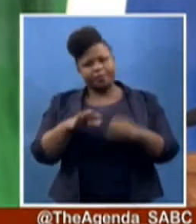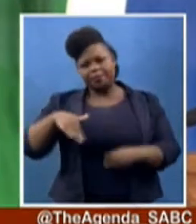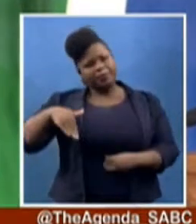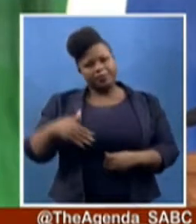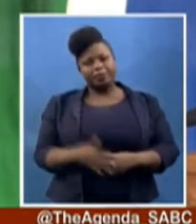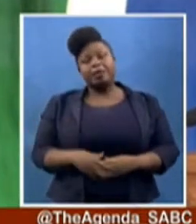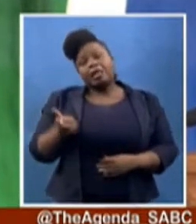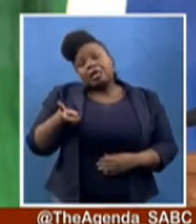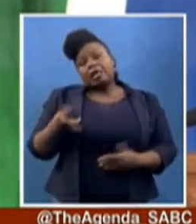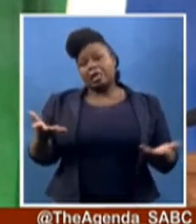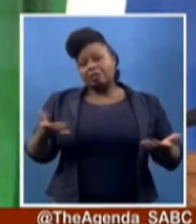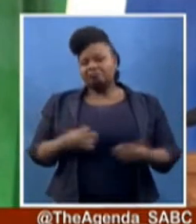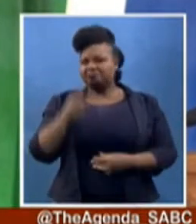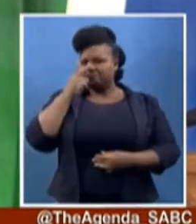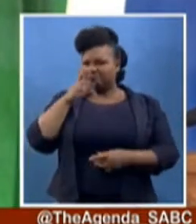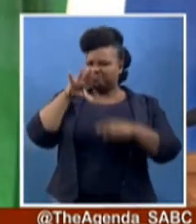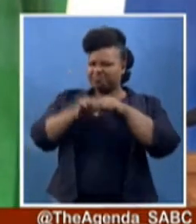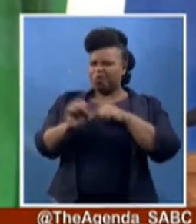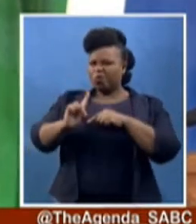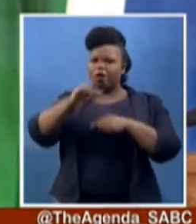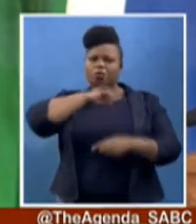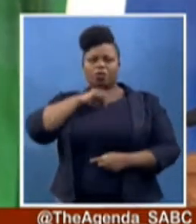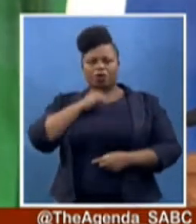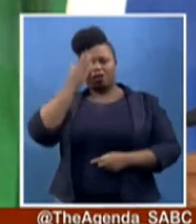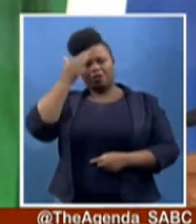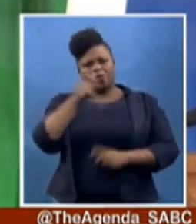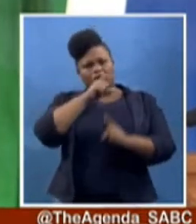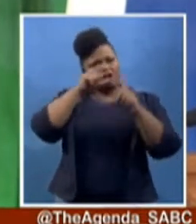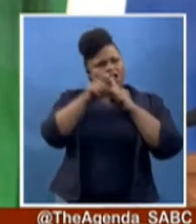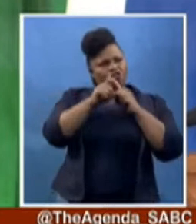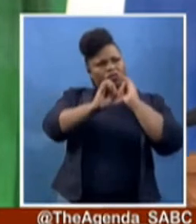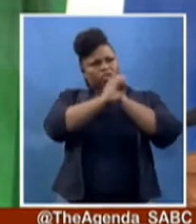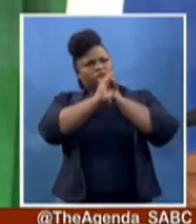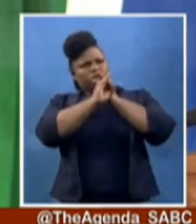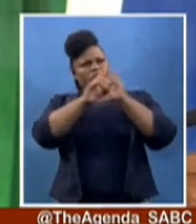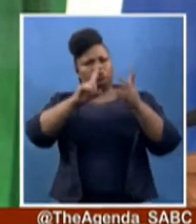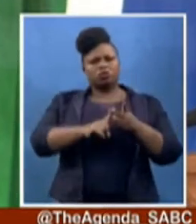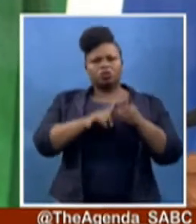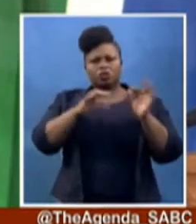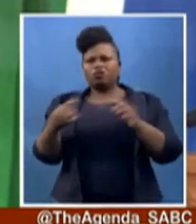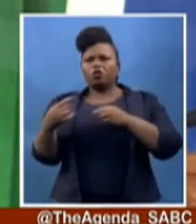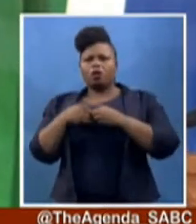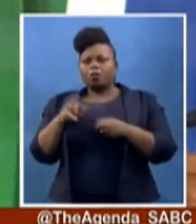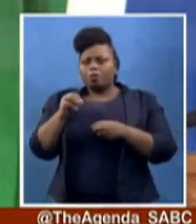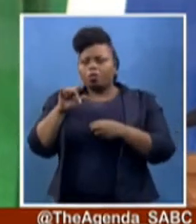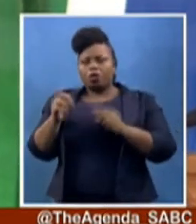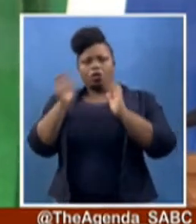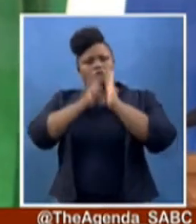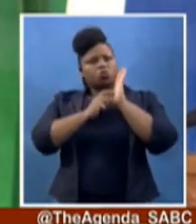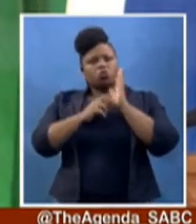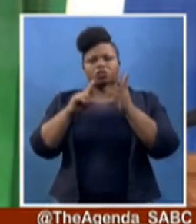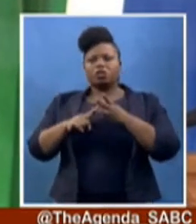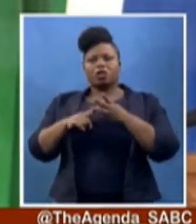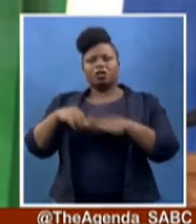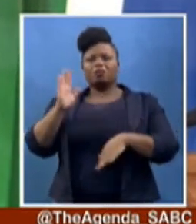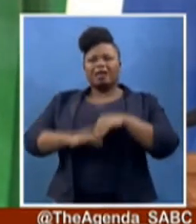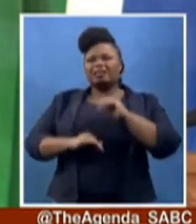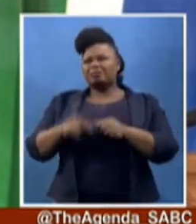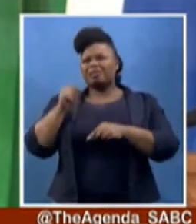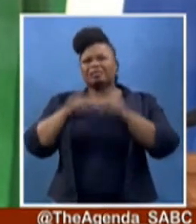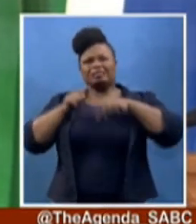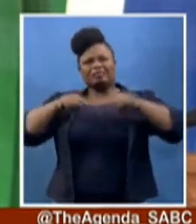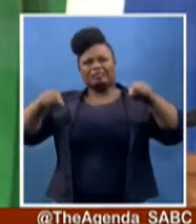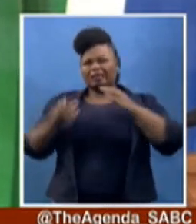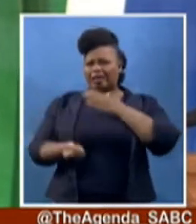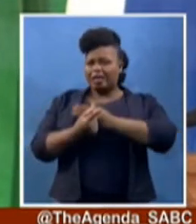its cultural institutions, convention, moral rules, and moral sanctions. In order for society to flourish,